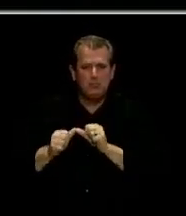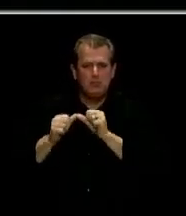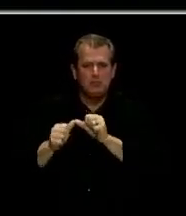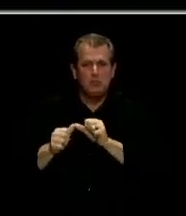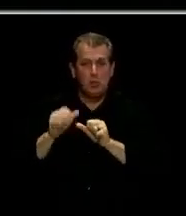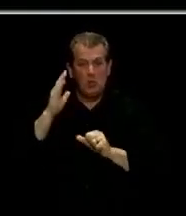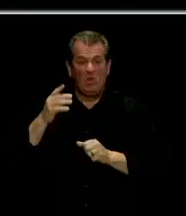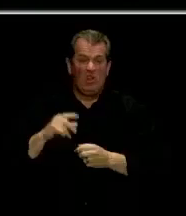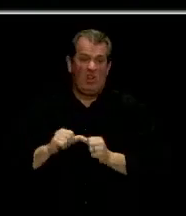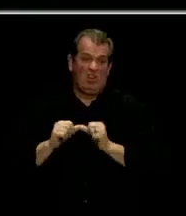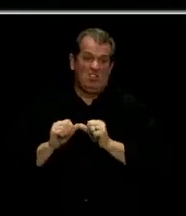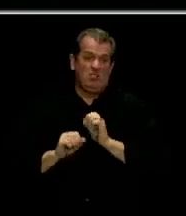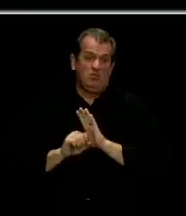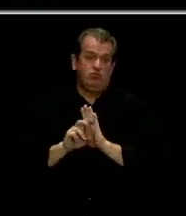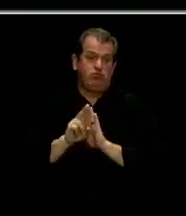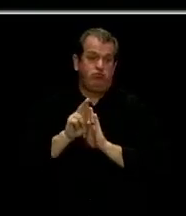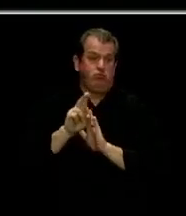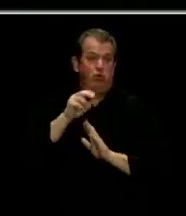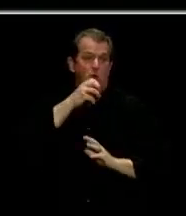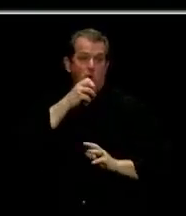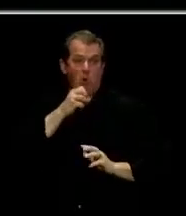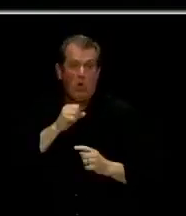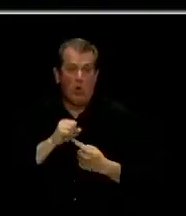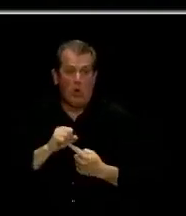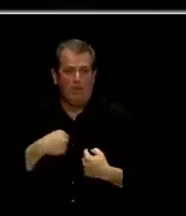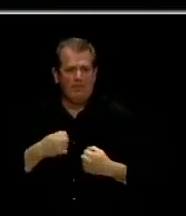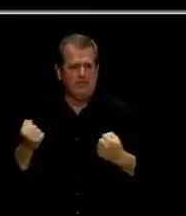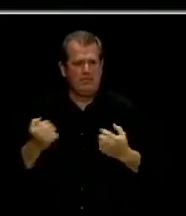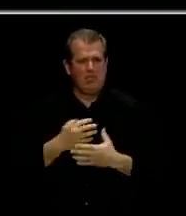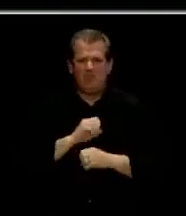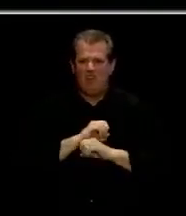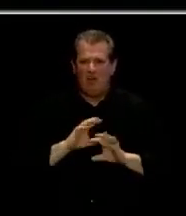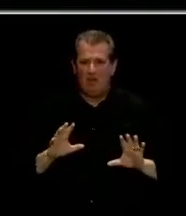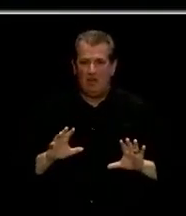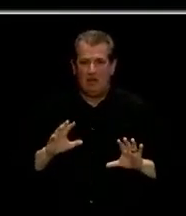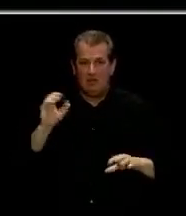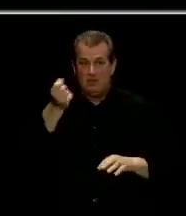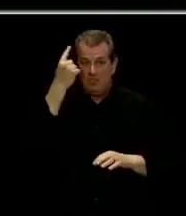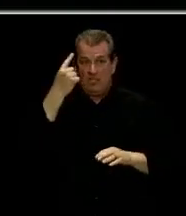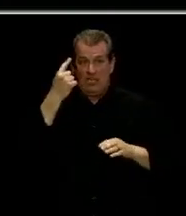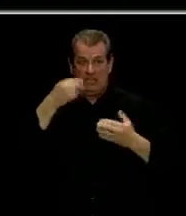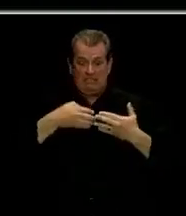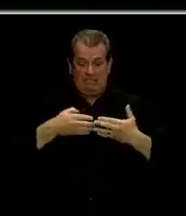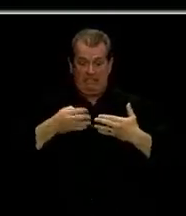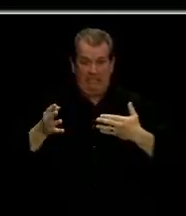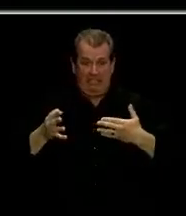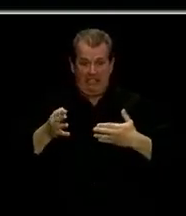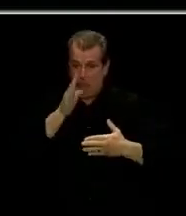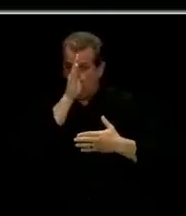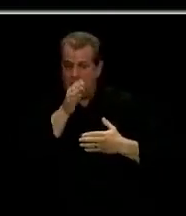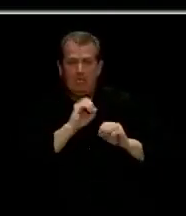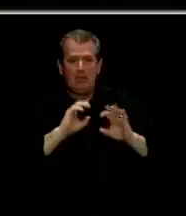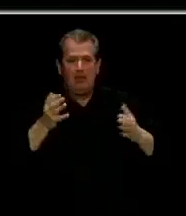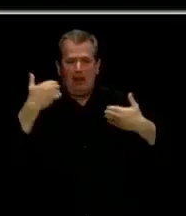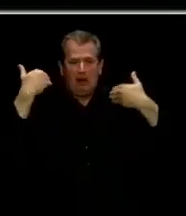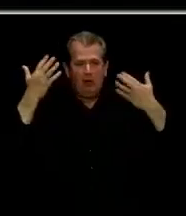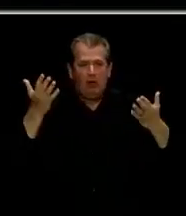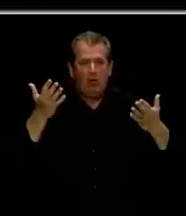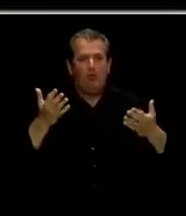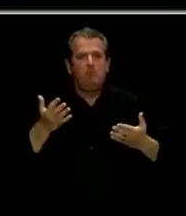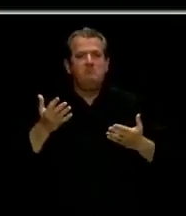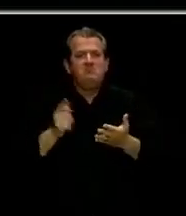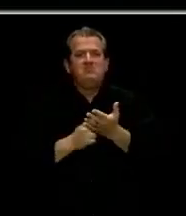me unafraid. It matters not how straight the gate, how charged with punishments the